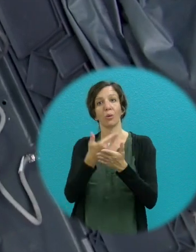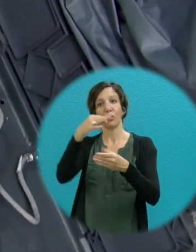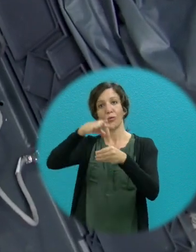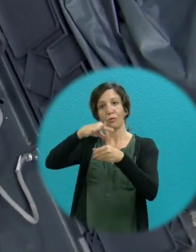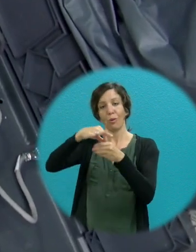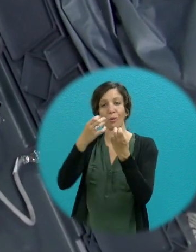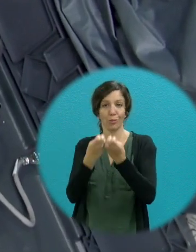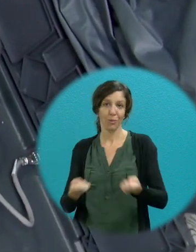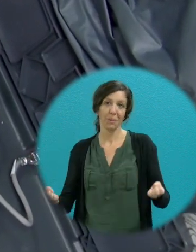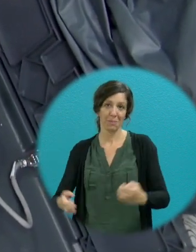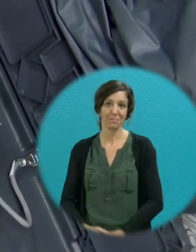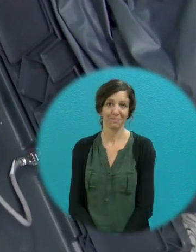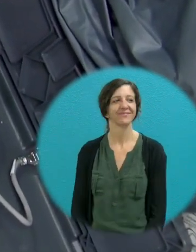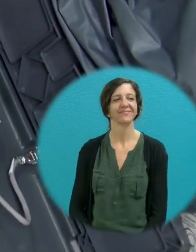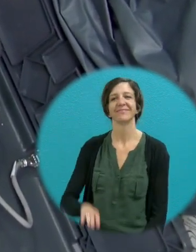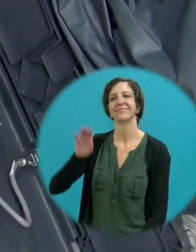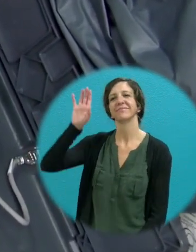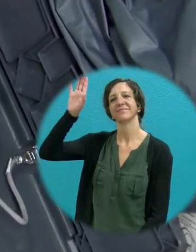equipment.